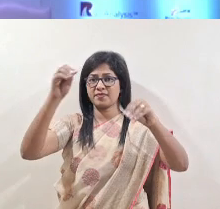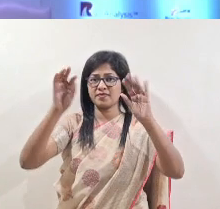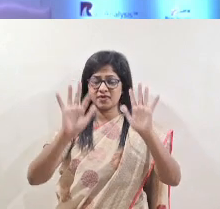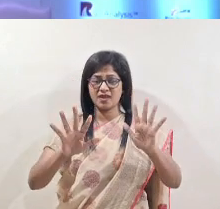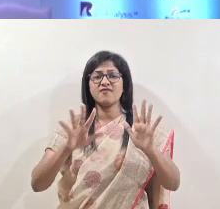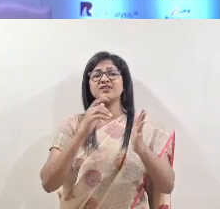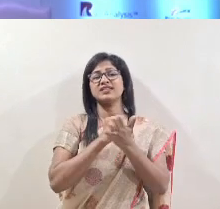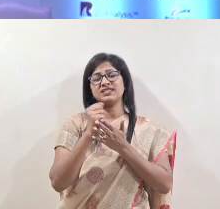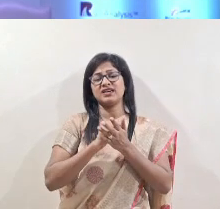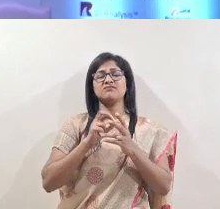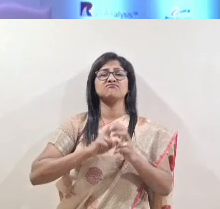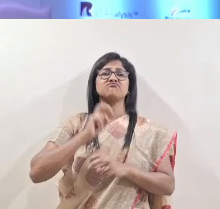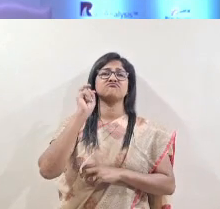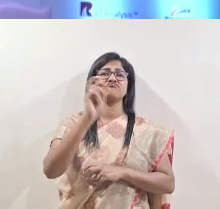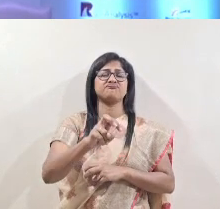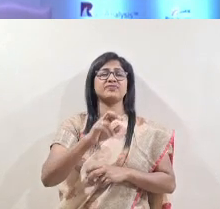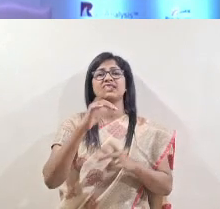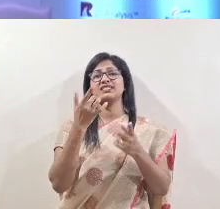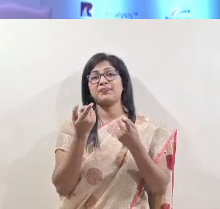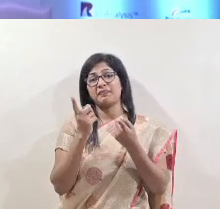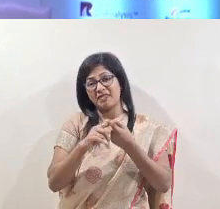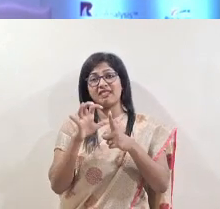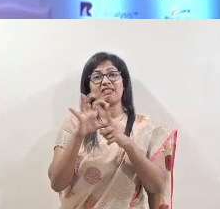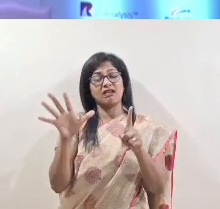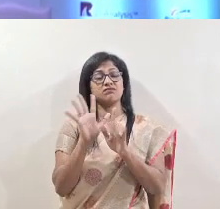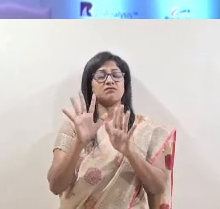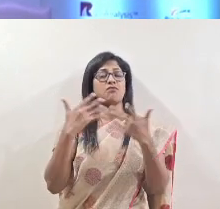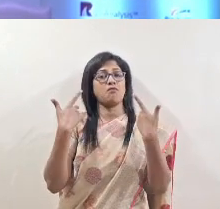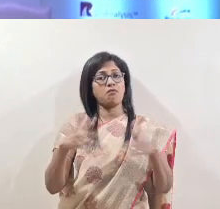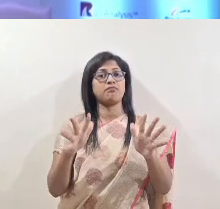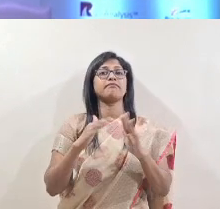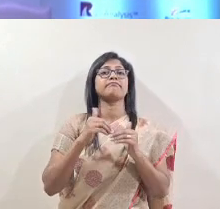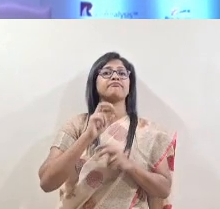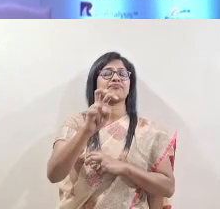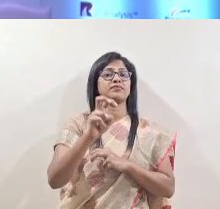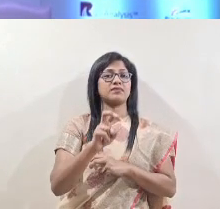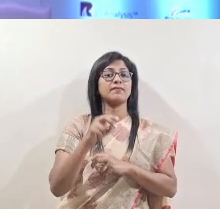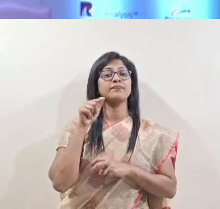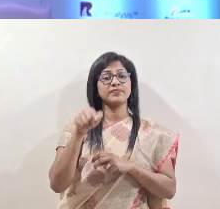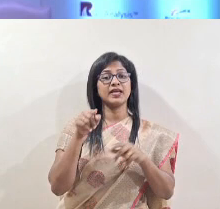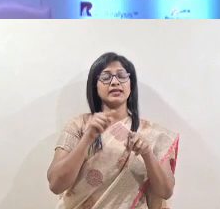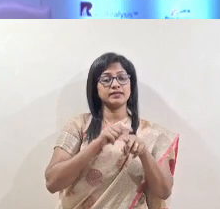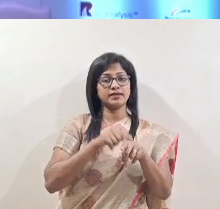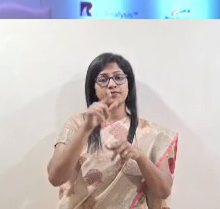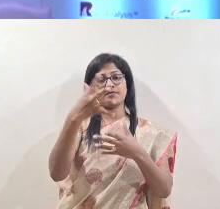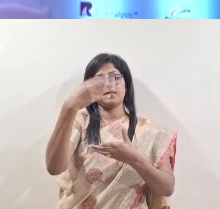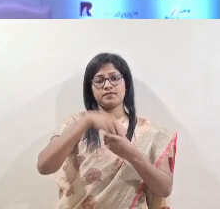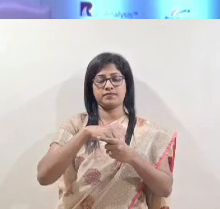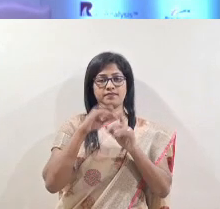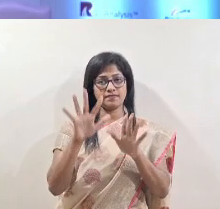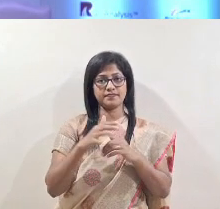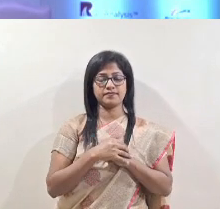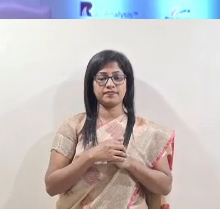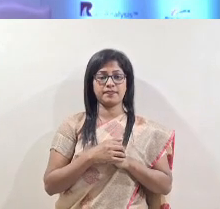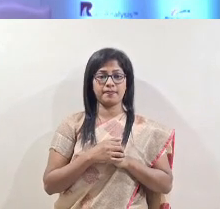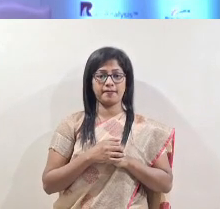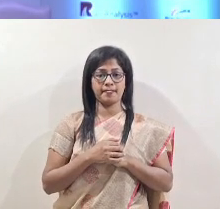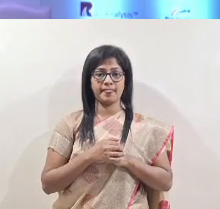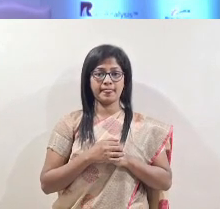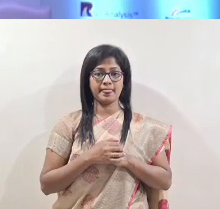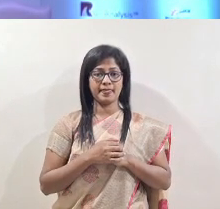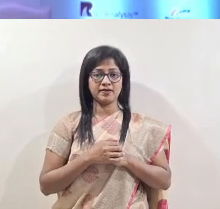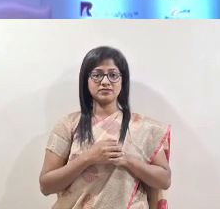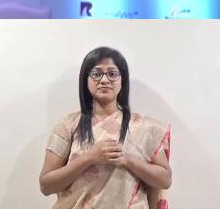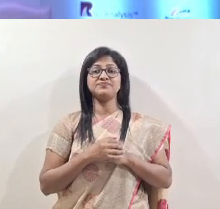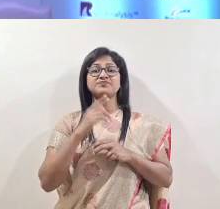simply try to cross by taking some risks. So in that case, we are considering this part. So basically,